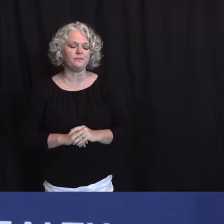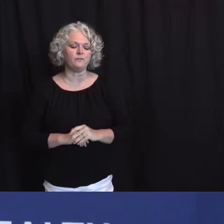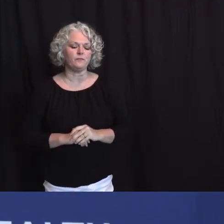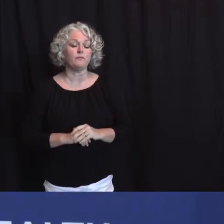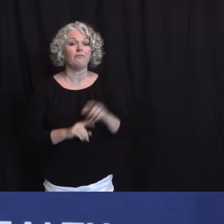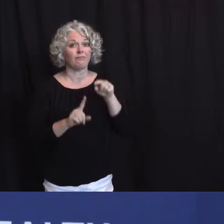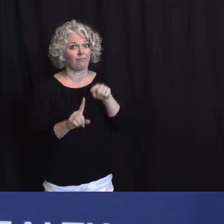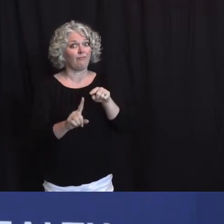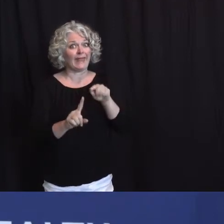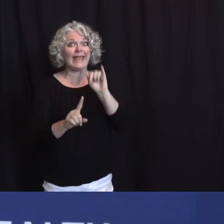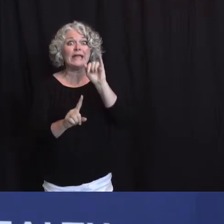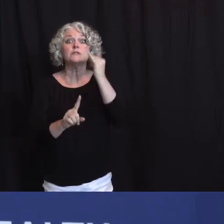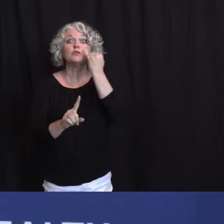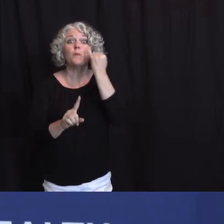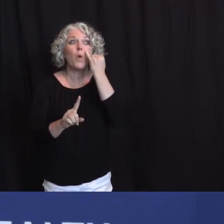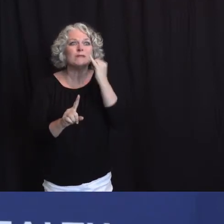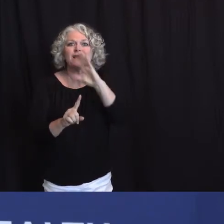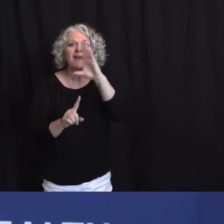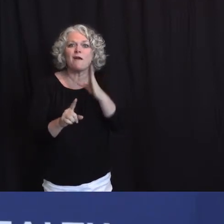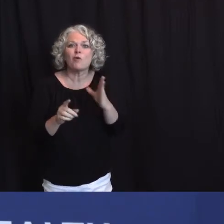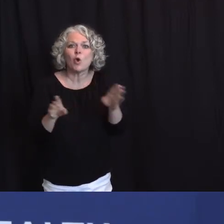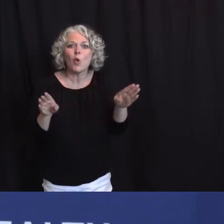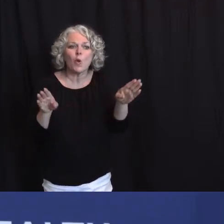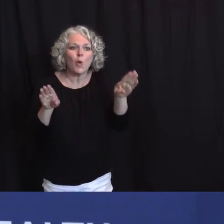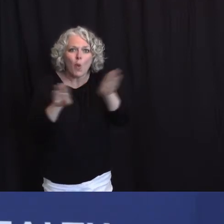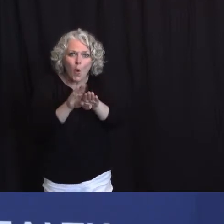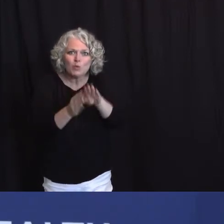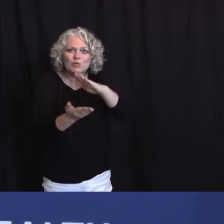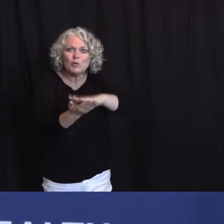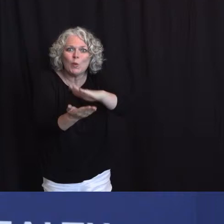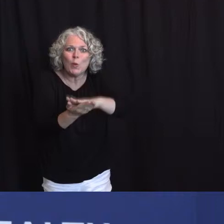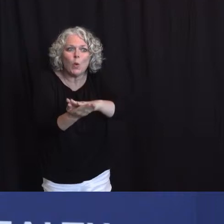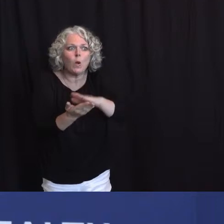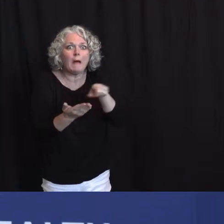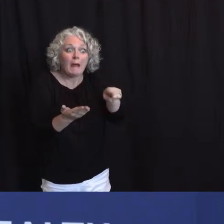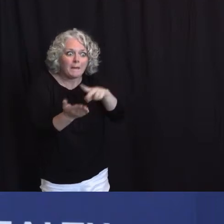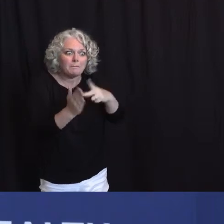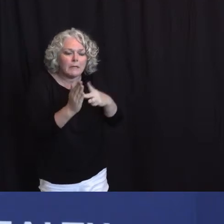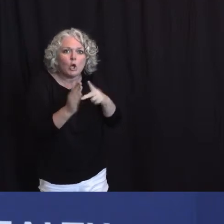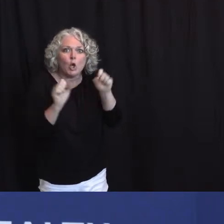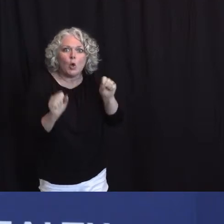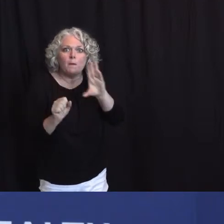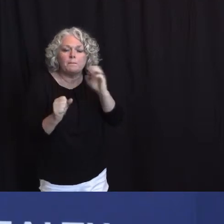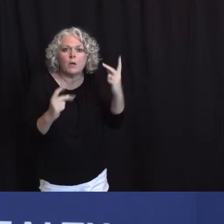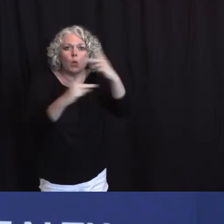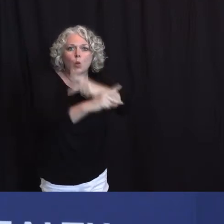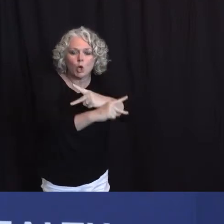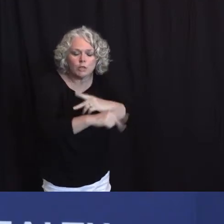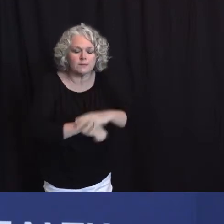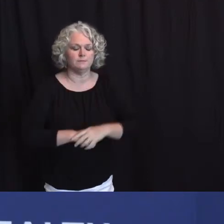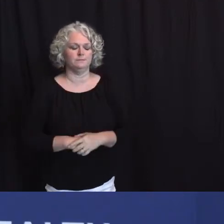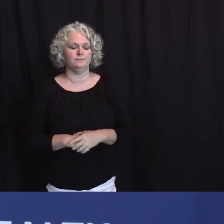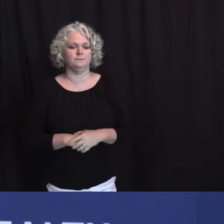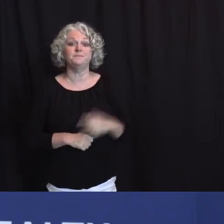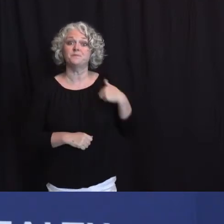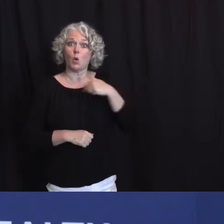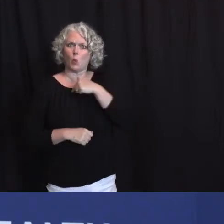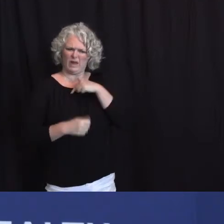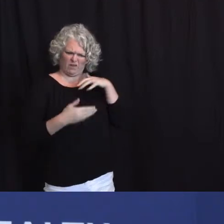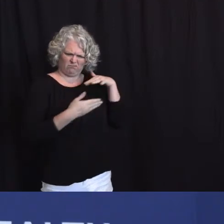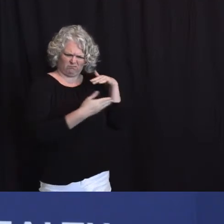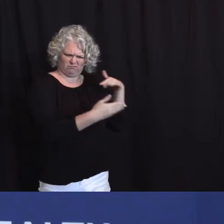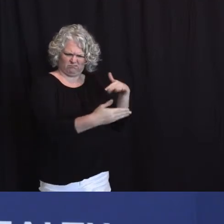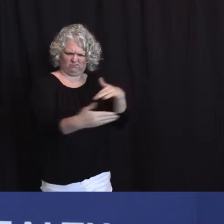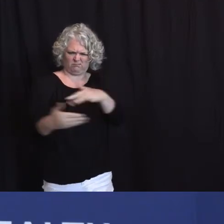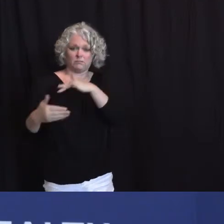might have been substantially higher. In New Jersey, we examined our hospital data, and since the beginning of the pandemic among